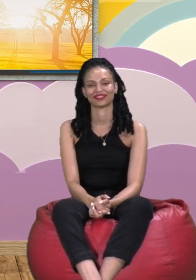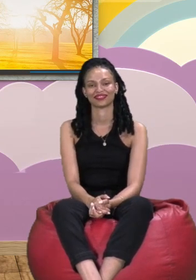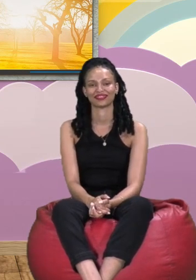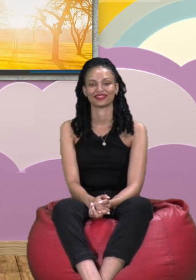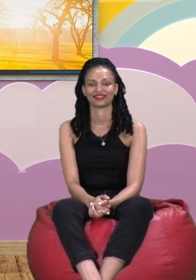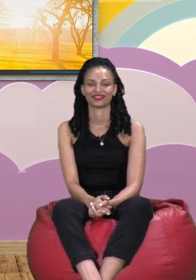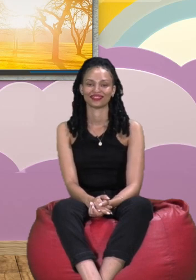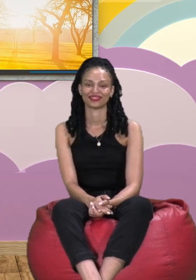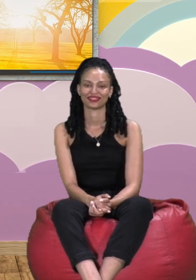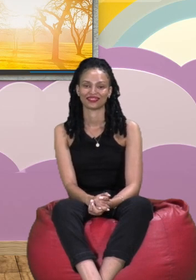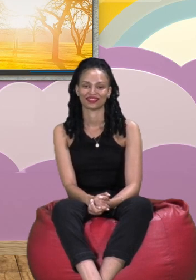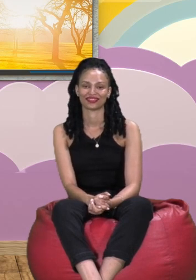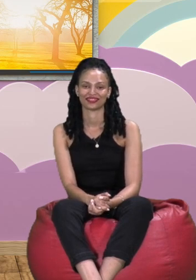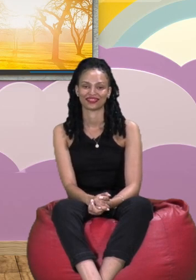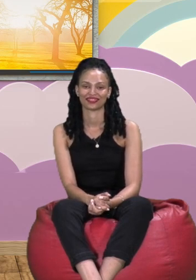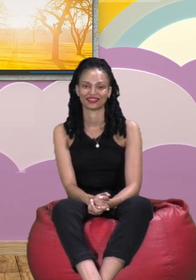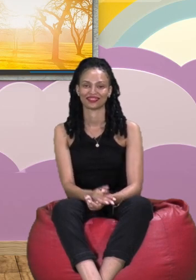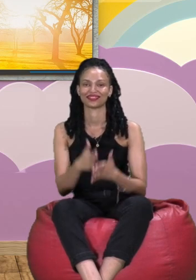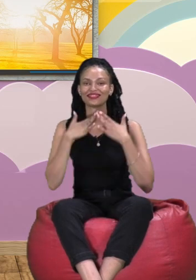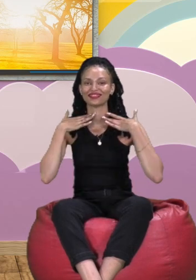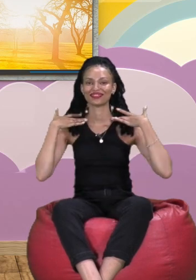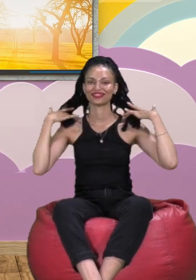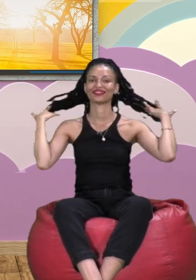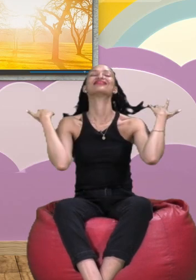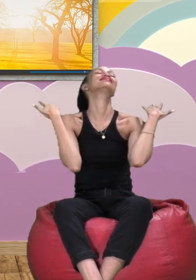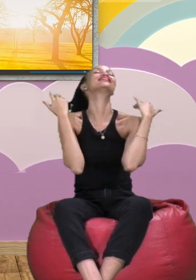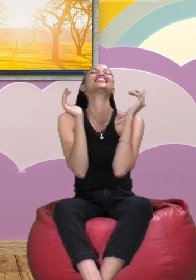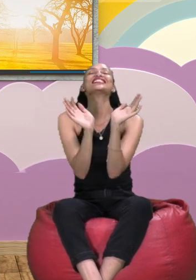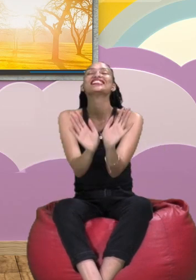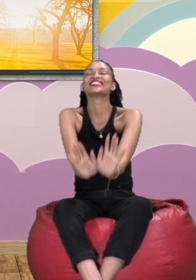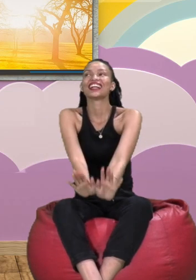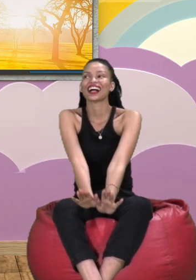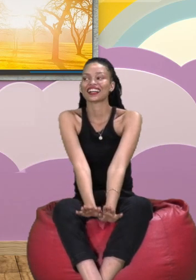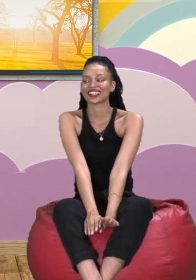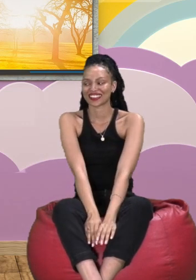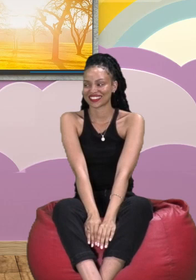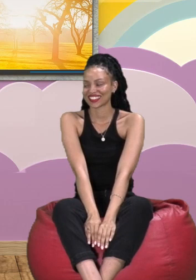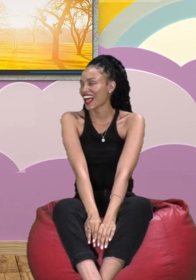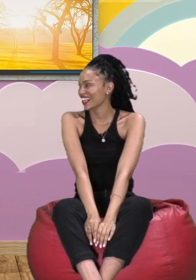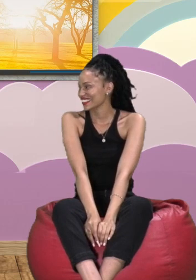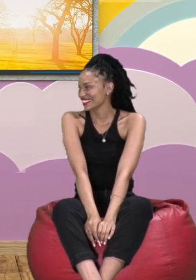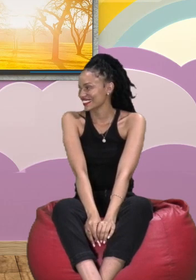the theme or anything else, I first need to say hi to my friends.